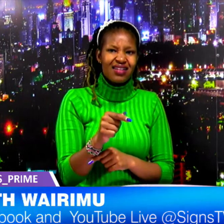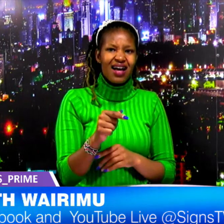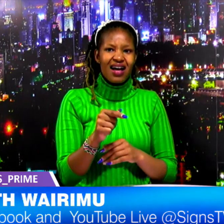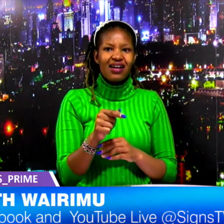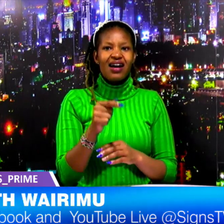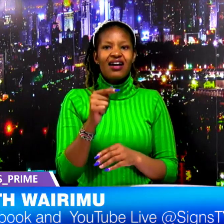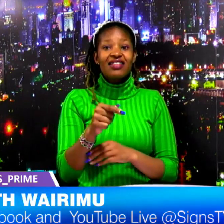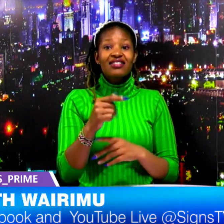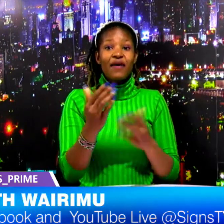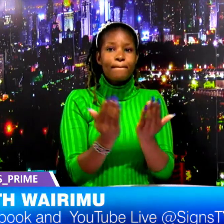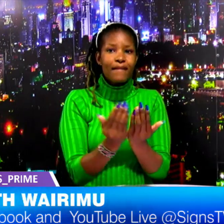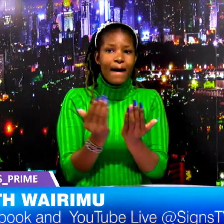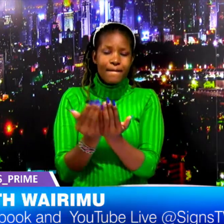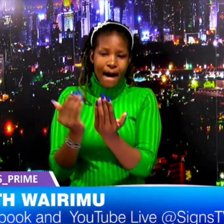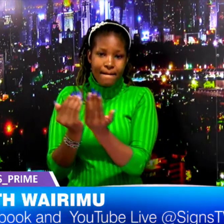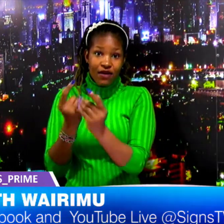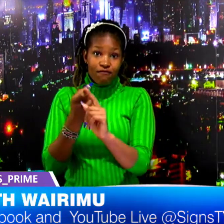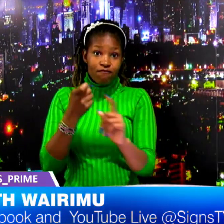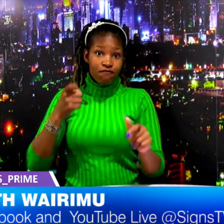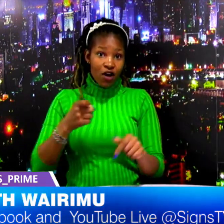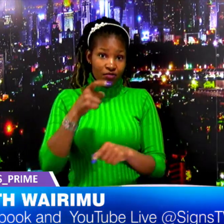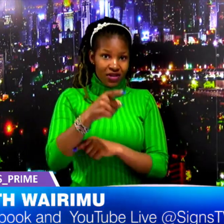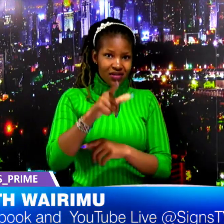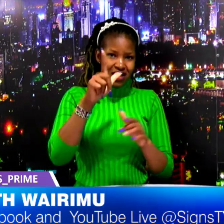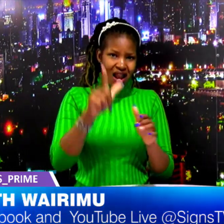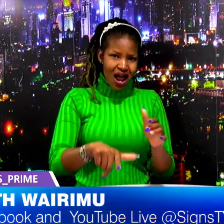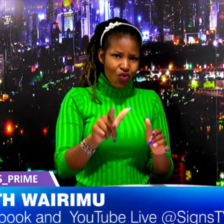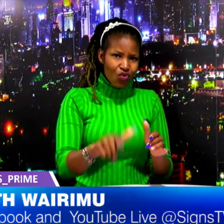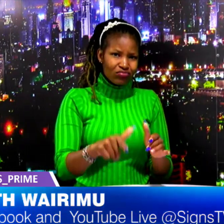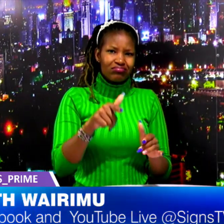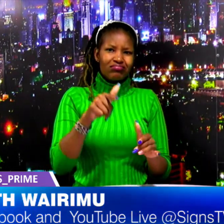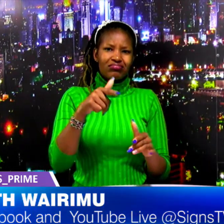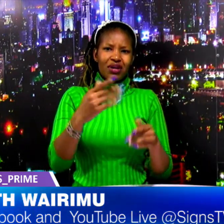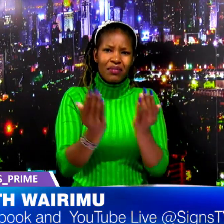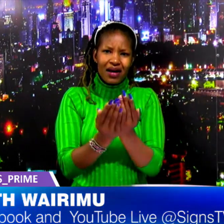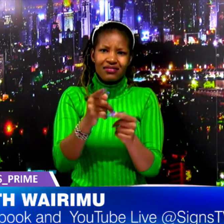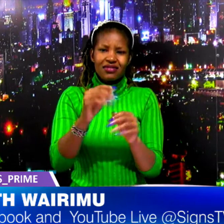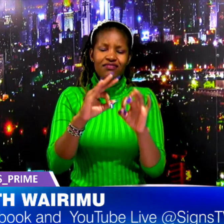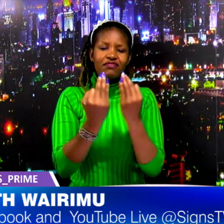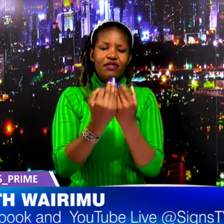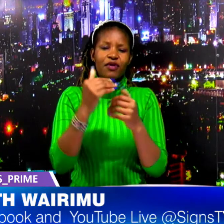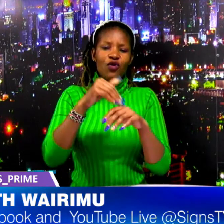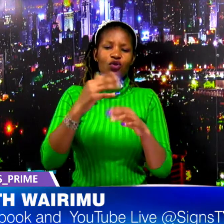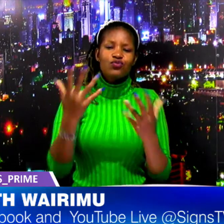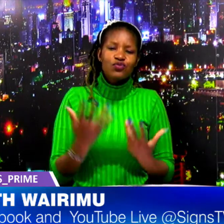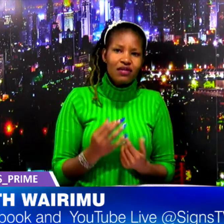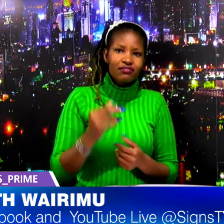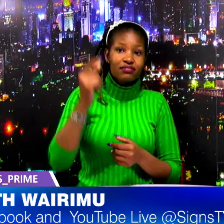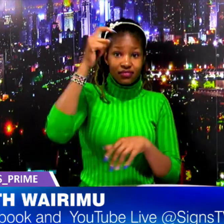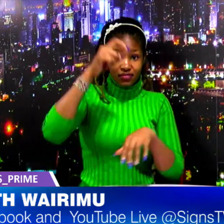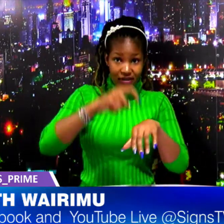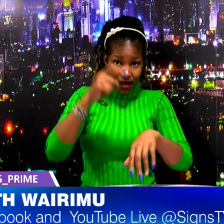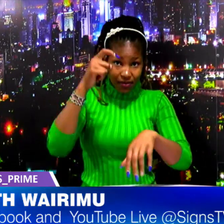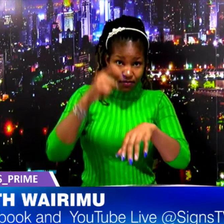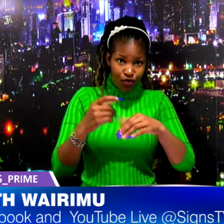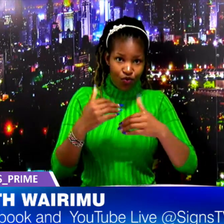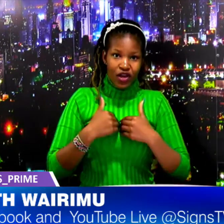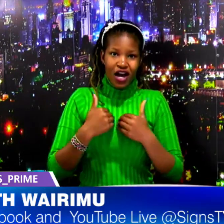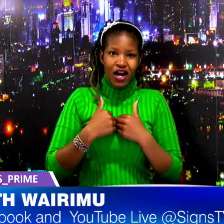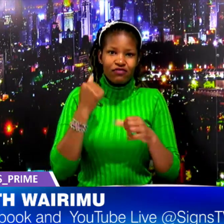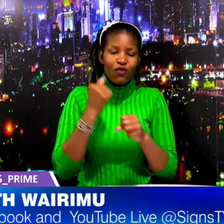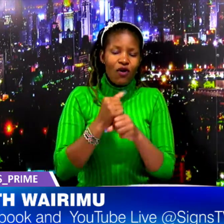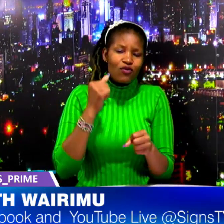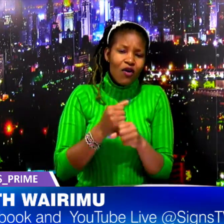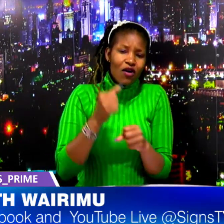Tens of children with cleft lip or palate from less privileged families